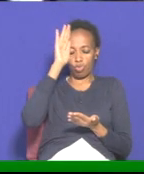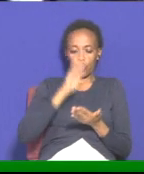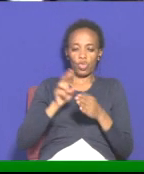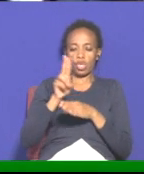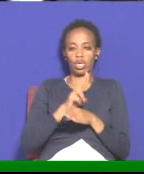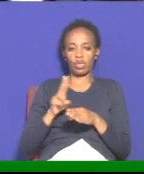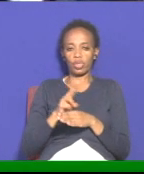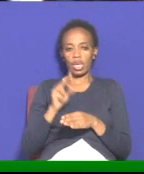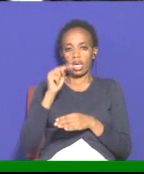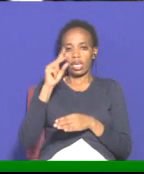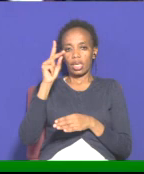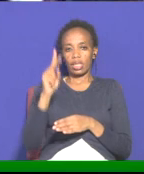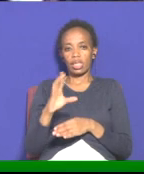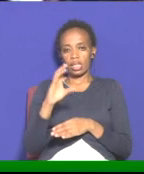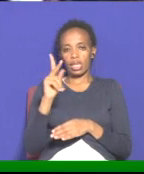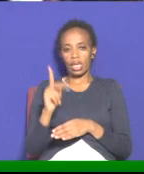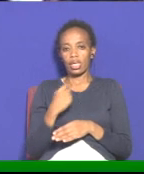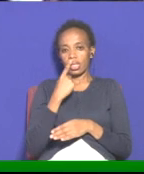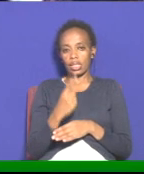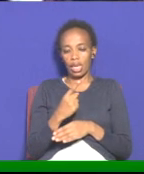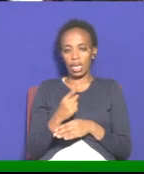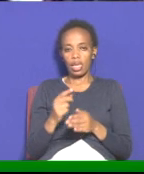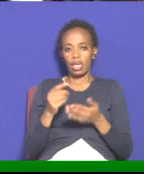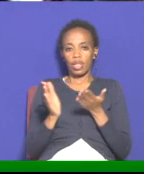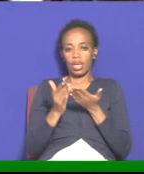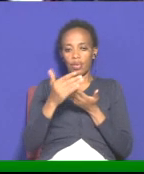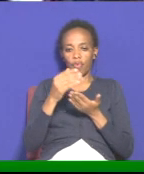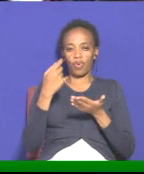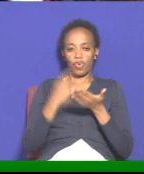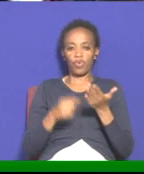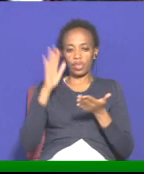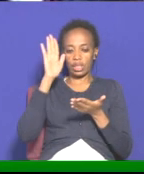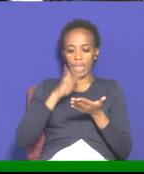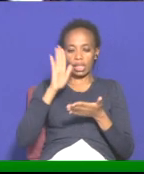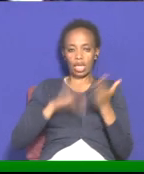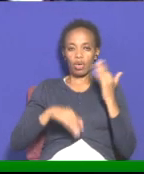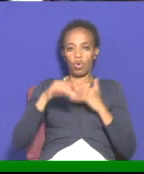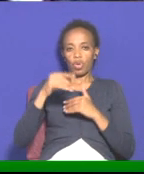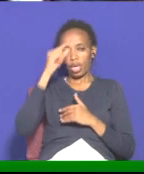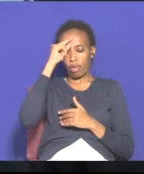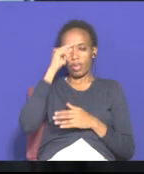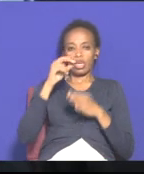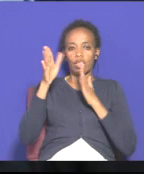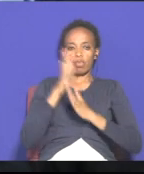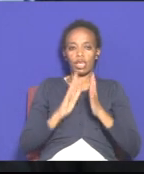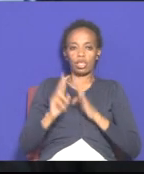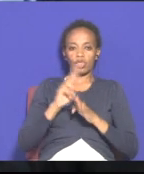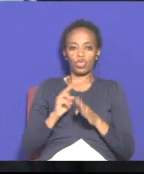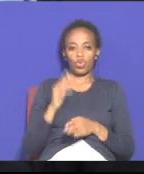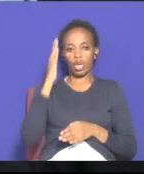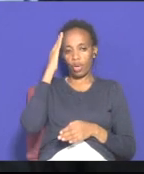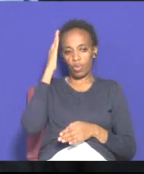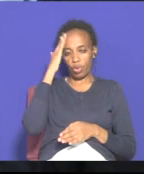expenditure, NCCK pointed out that the projected revenue collection was less than what the government was planning to spend. We do note that